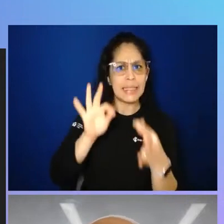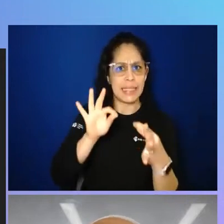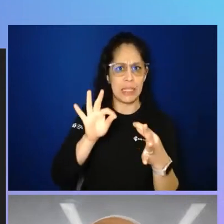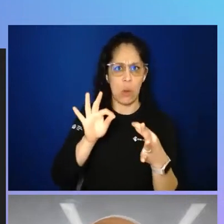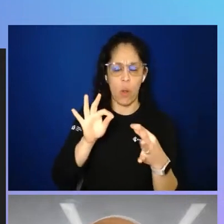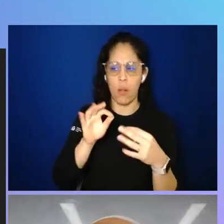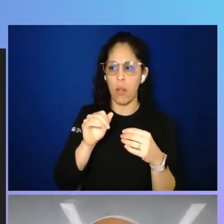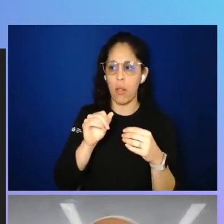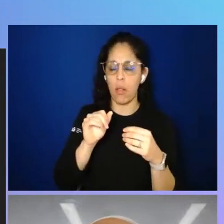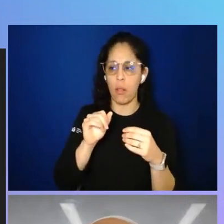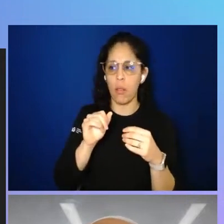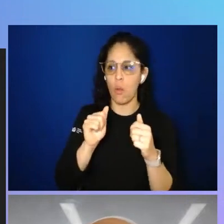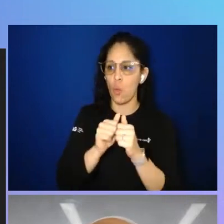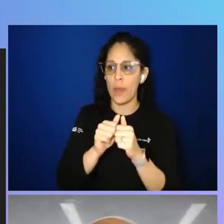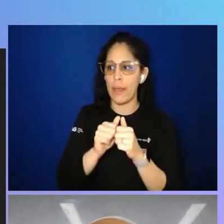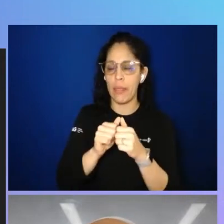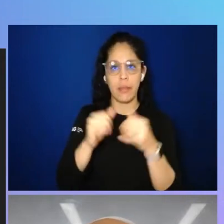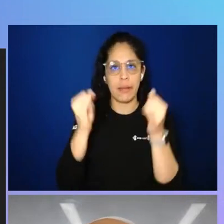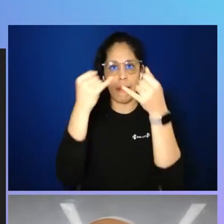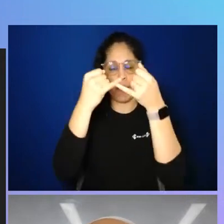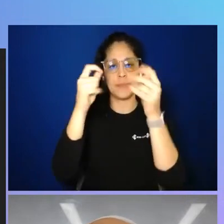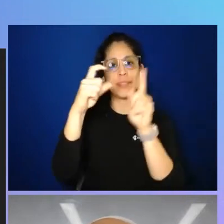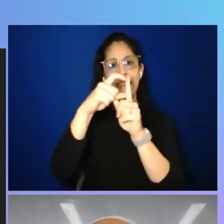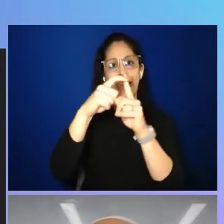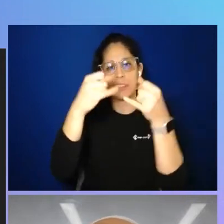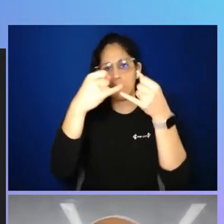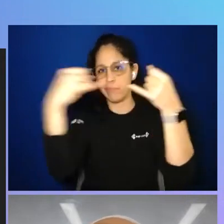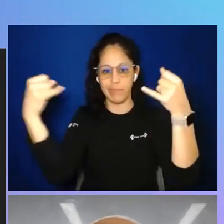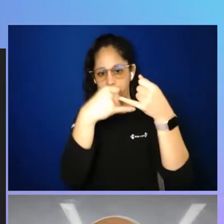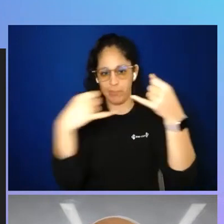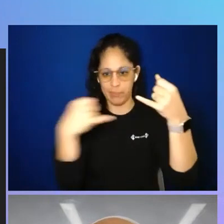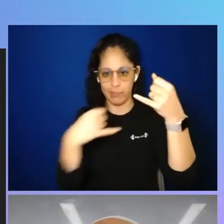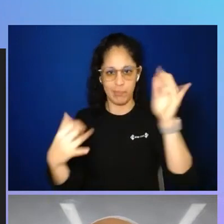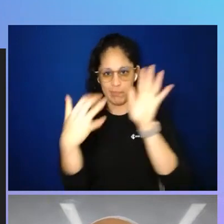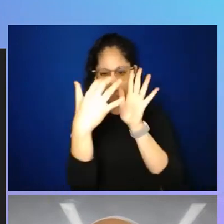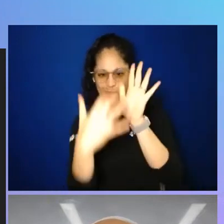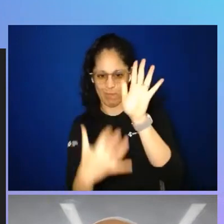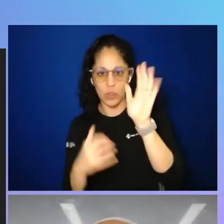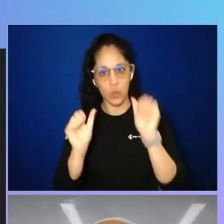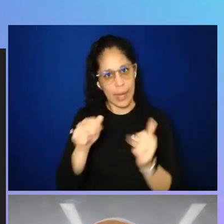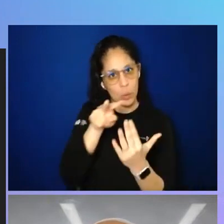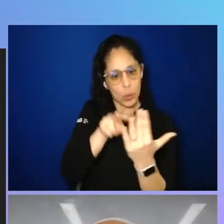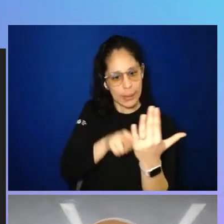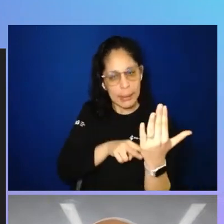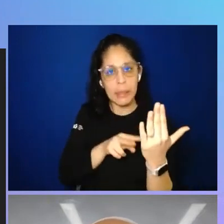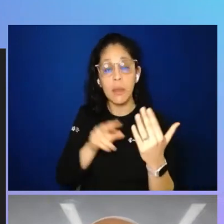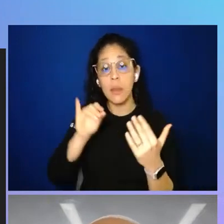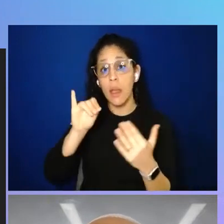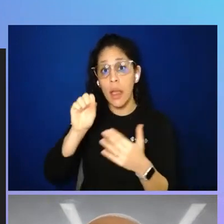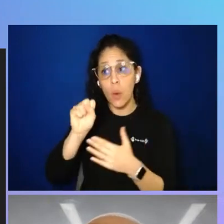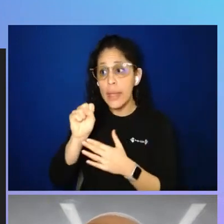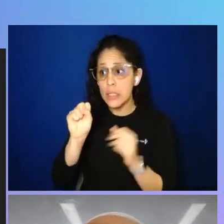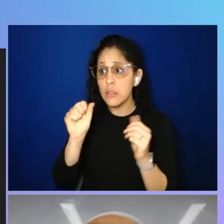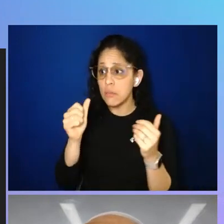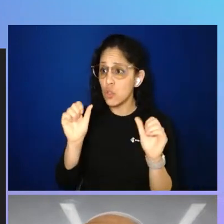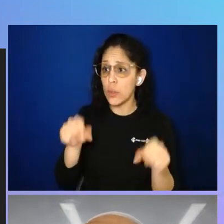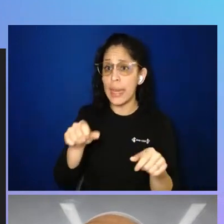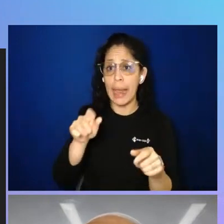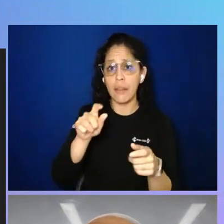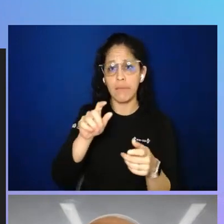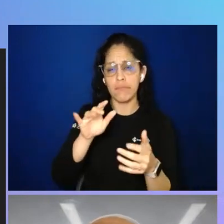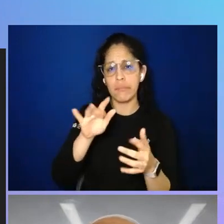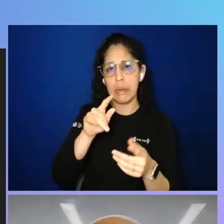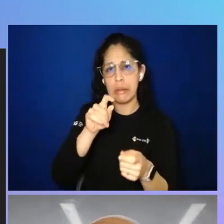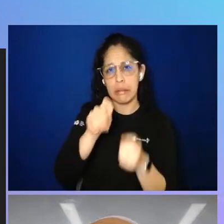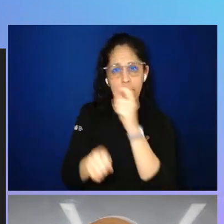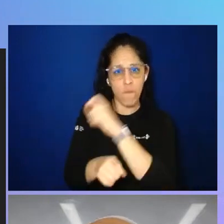a line of text for it to be readable? And iOS has you covered as well. And there's a constraint